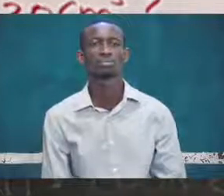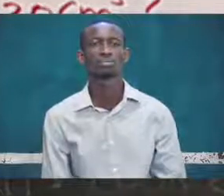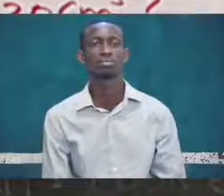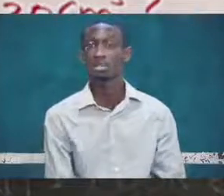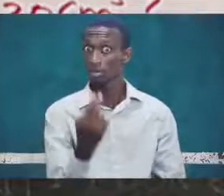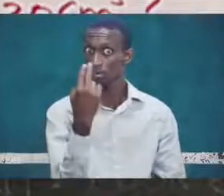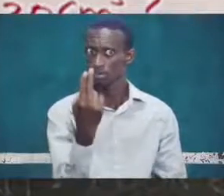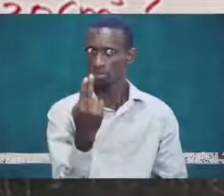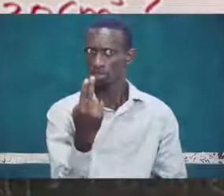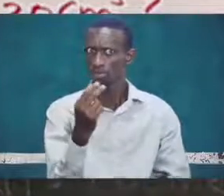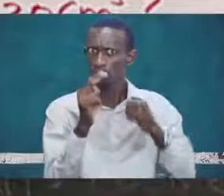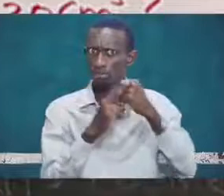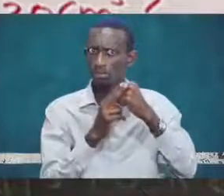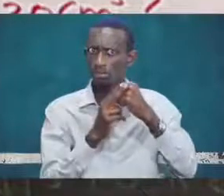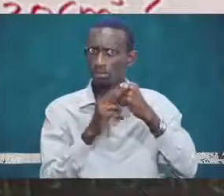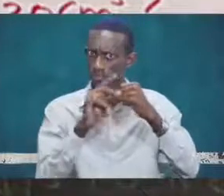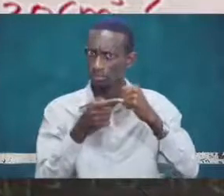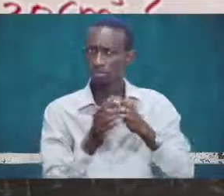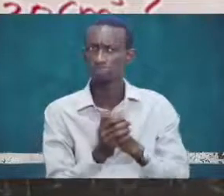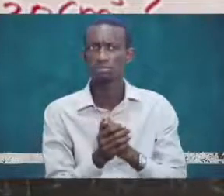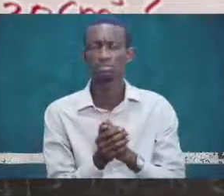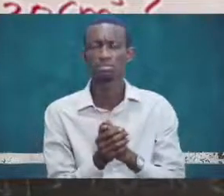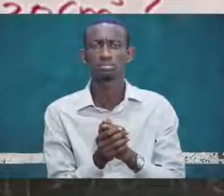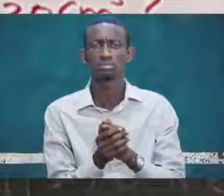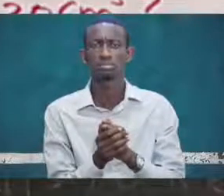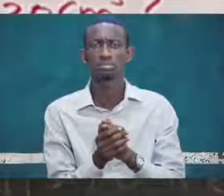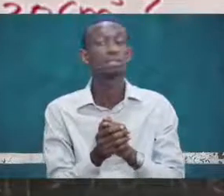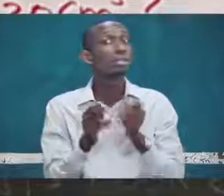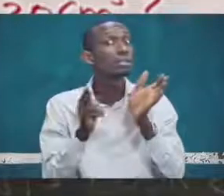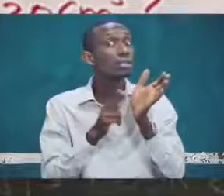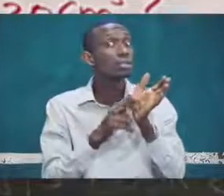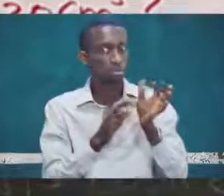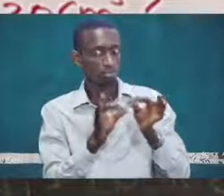25,000, 7,000 is proportional to 5 days.